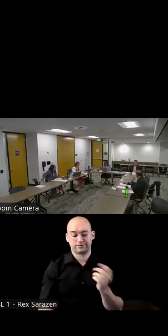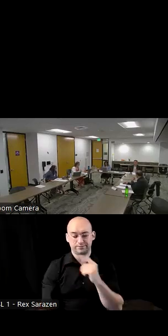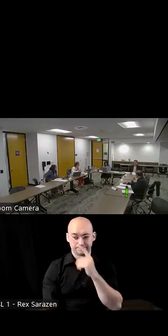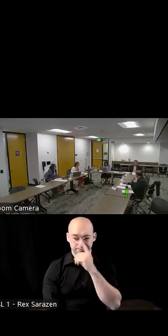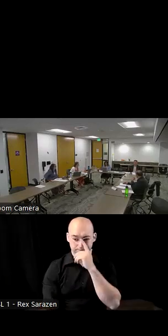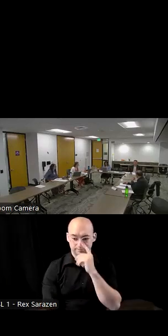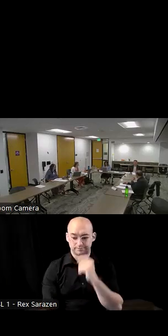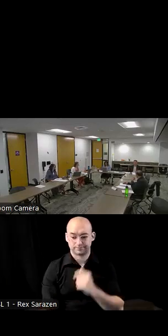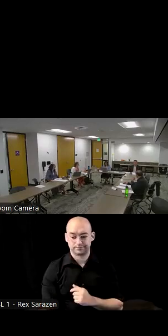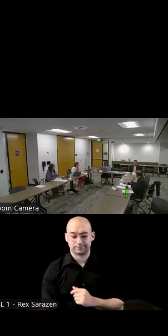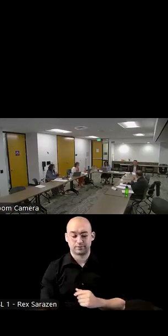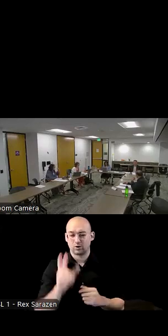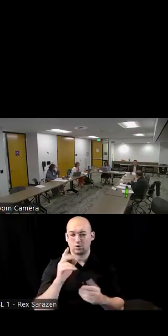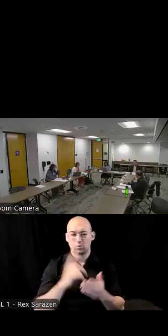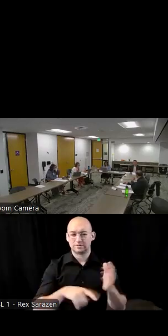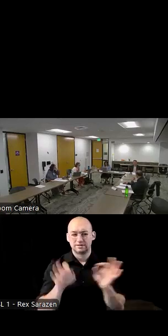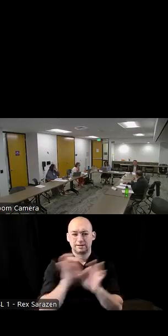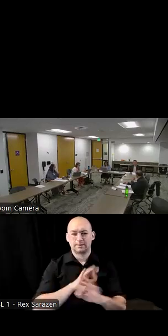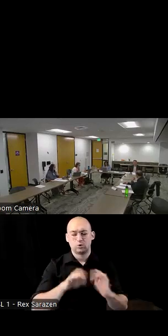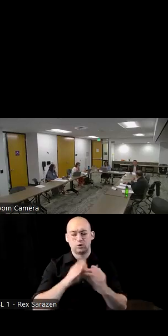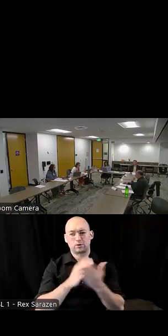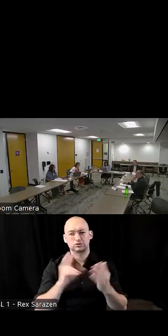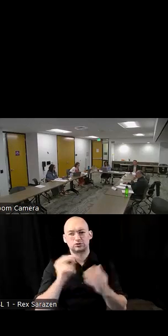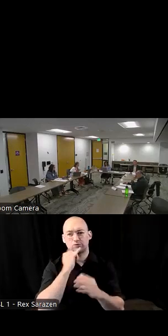key elements of a no wrong door system? Next slide.